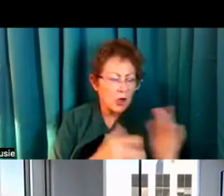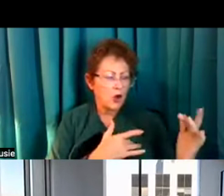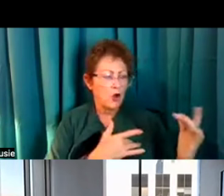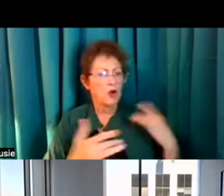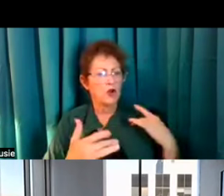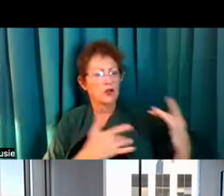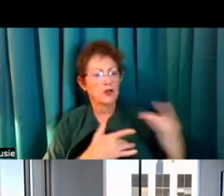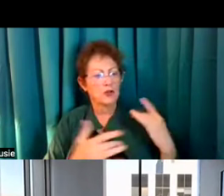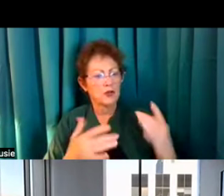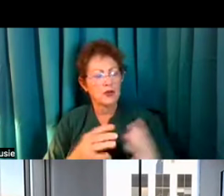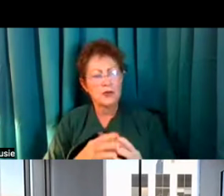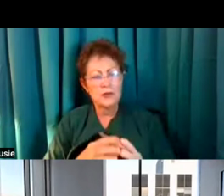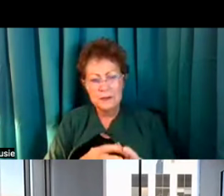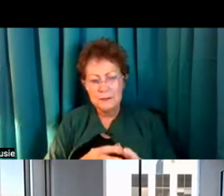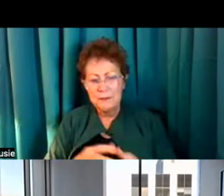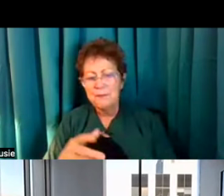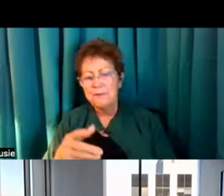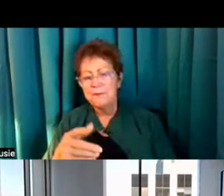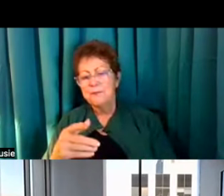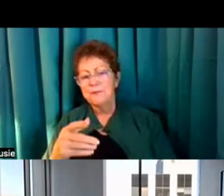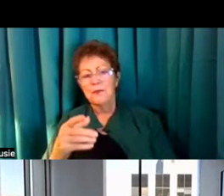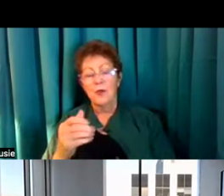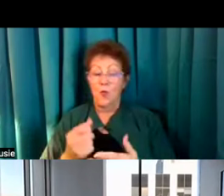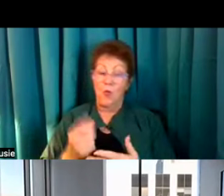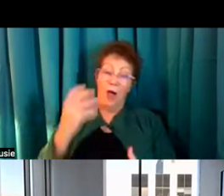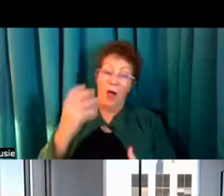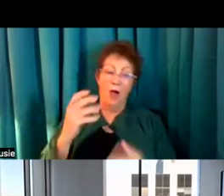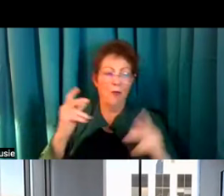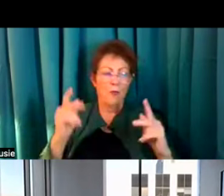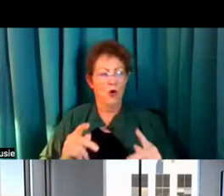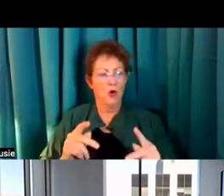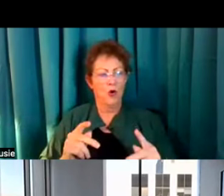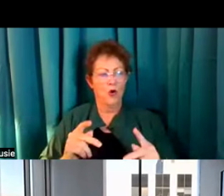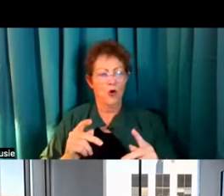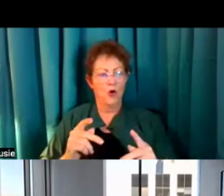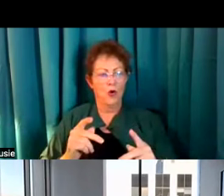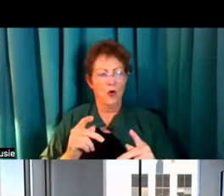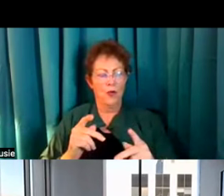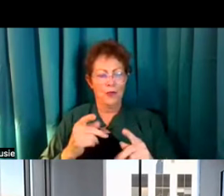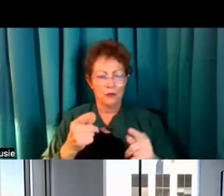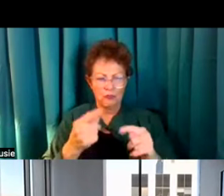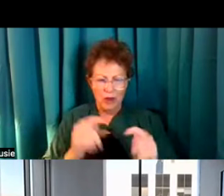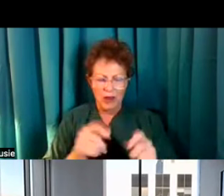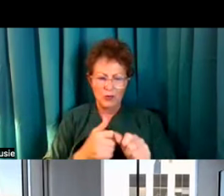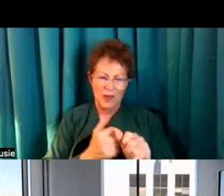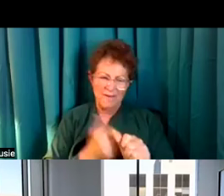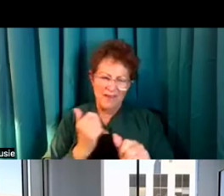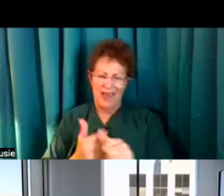which is, wealthy individuals or institutions sort of evading taxes and